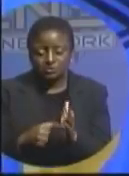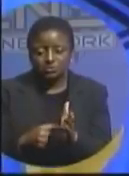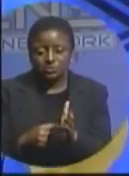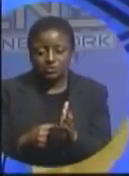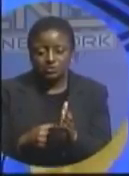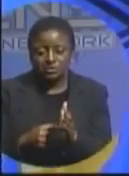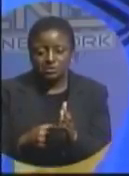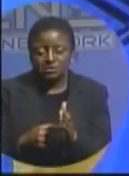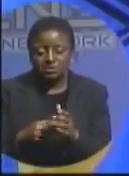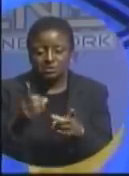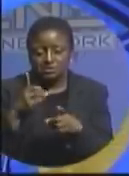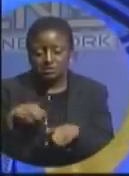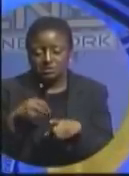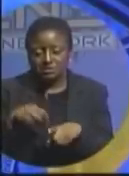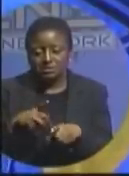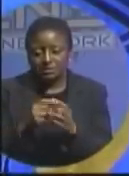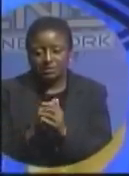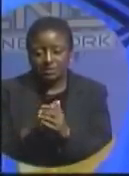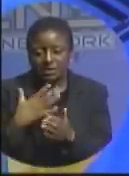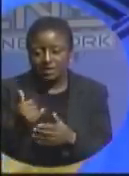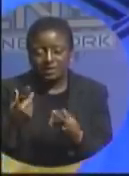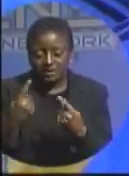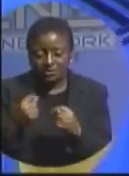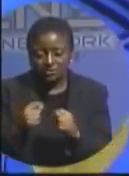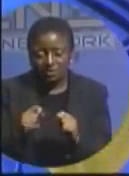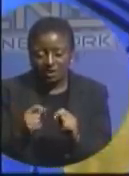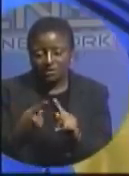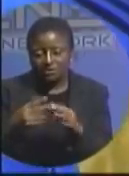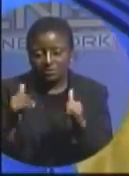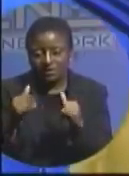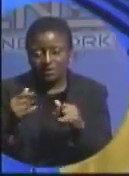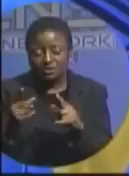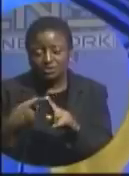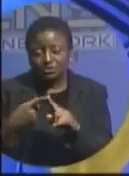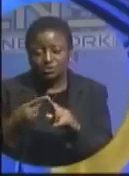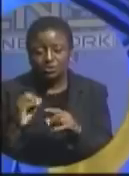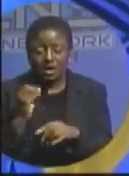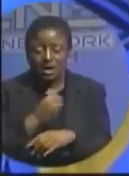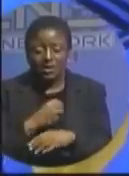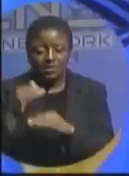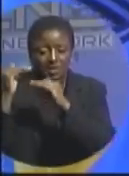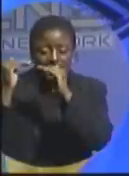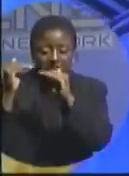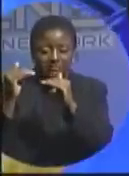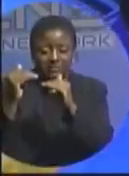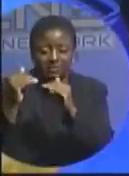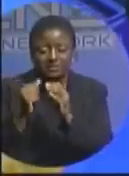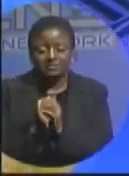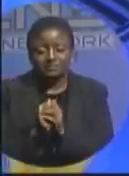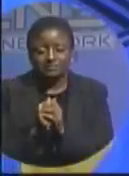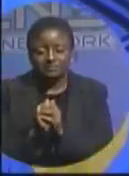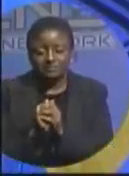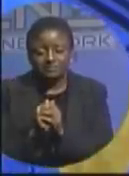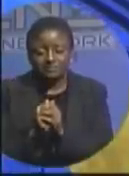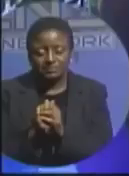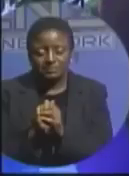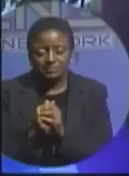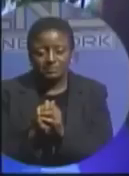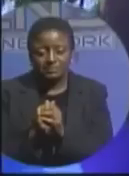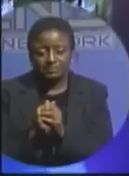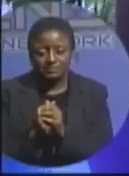us, they stepped up their game. They tried to play it to our levels, and it was important for us not to play down to theirs, but to stay consistent and be